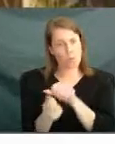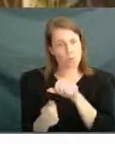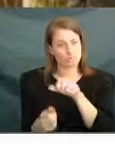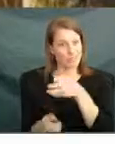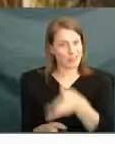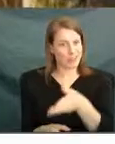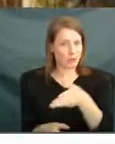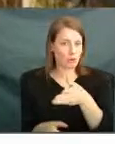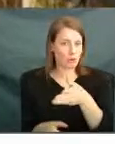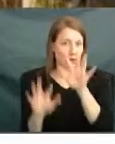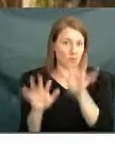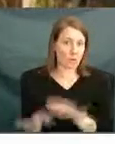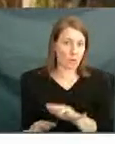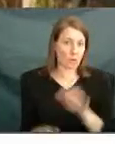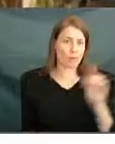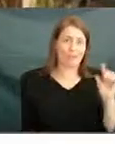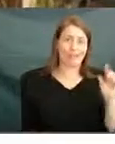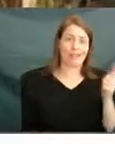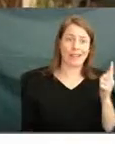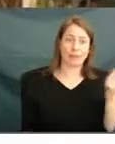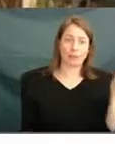dead.